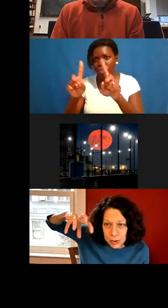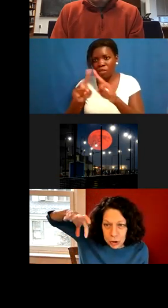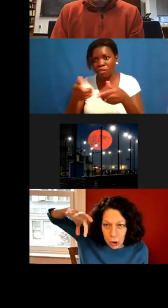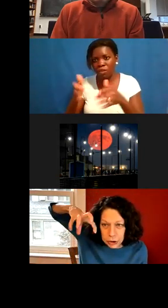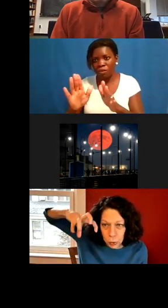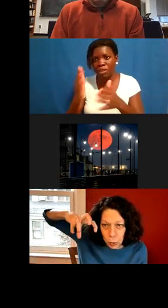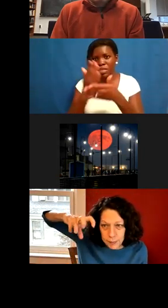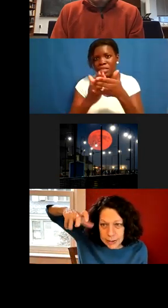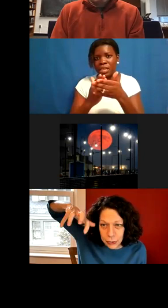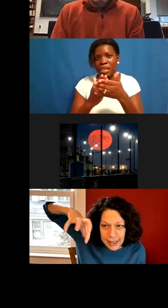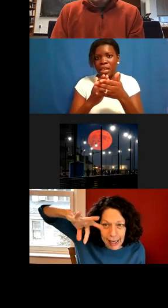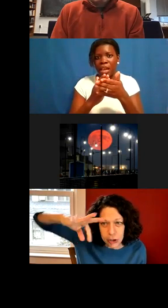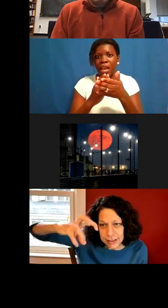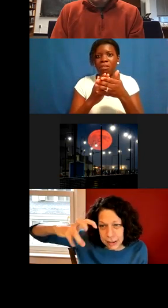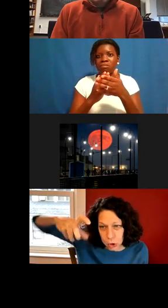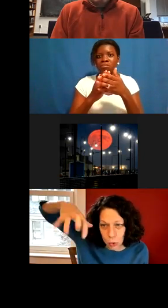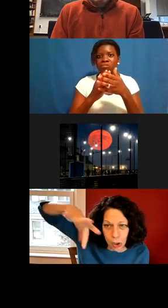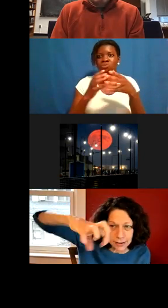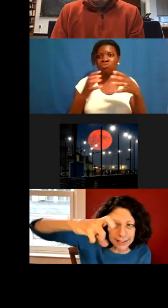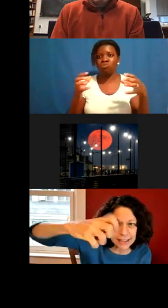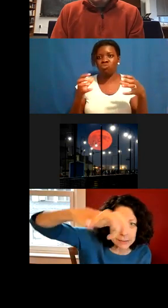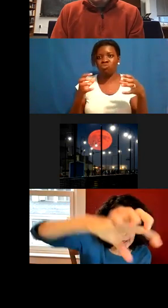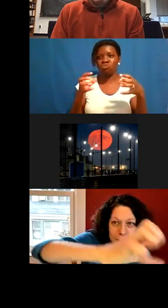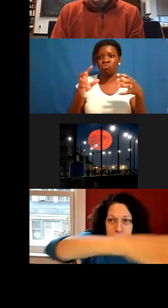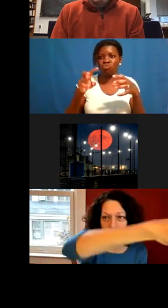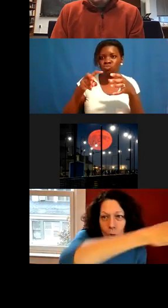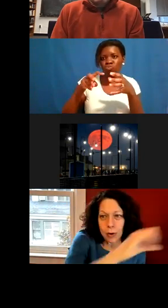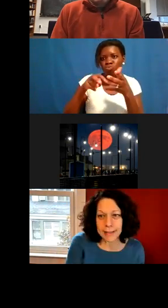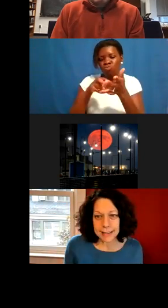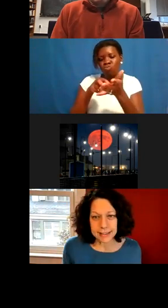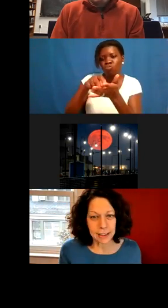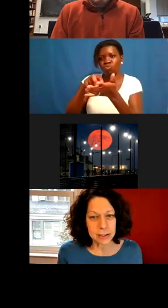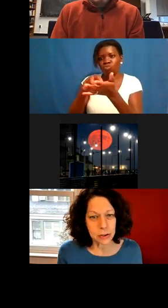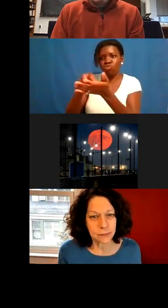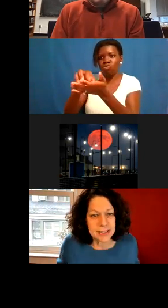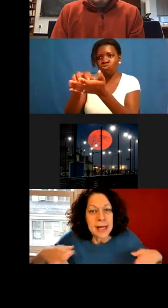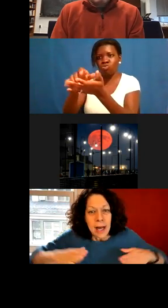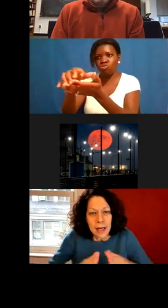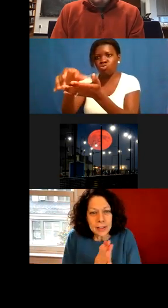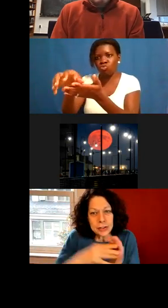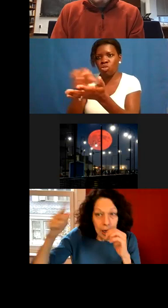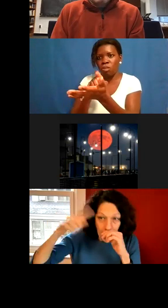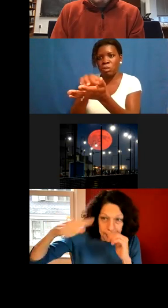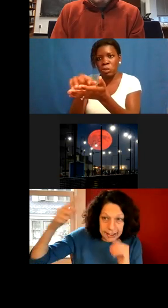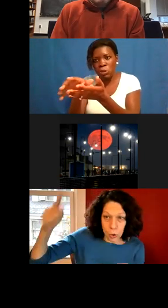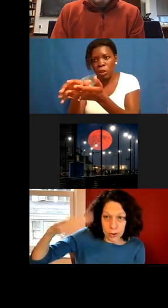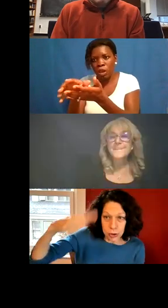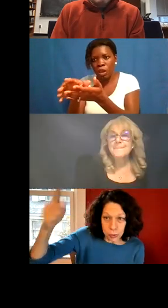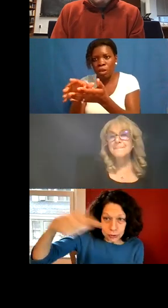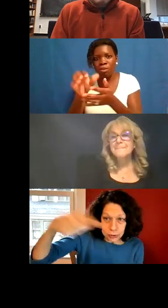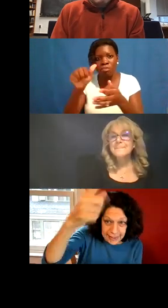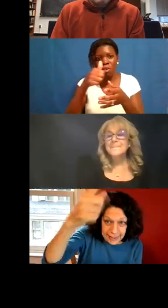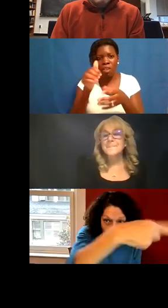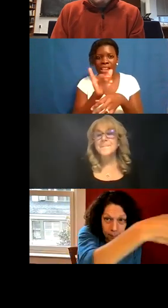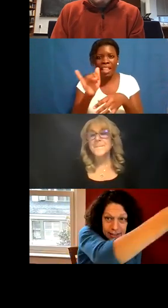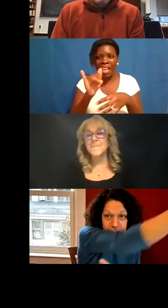do what's called swarming. So they actually crawl like spiders and they stick on the surface. Others are like corkscrews,